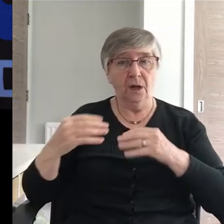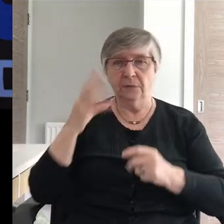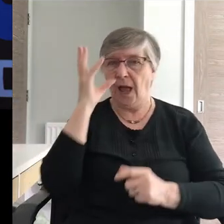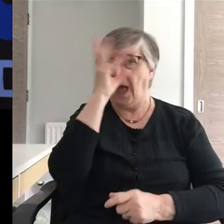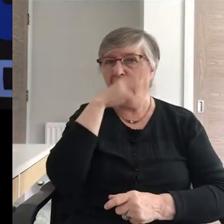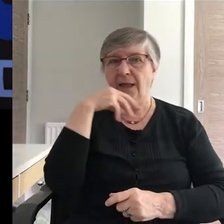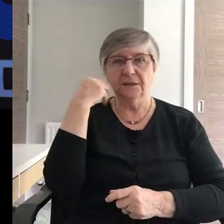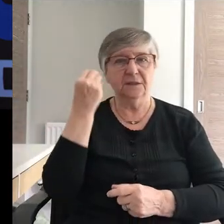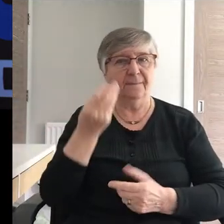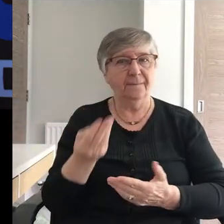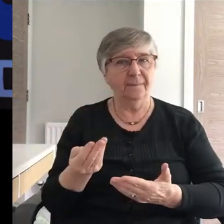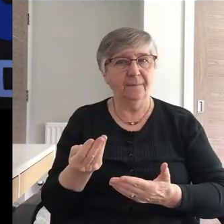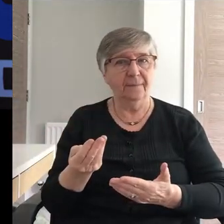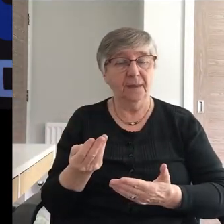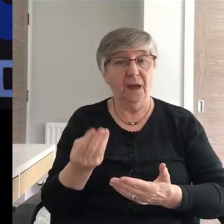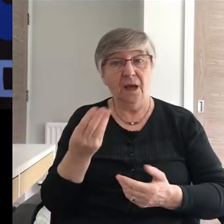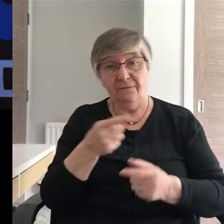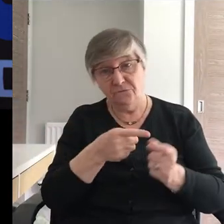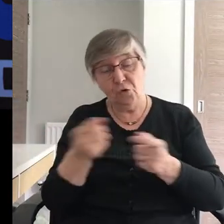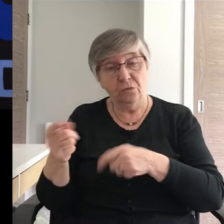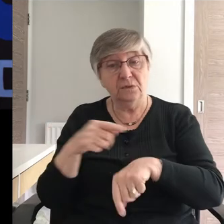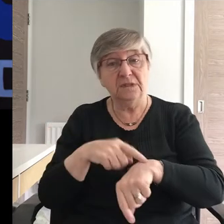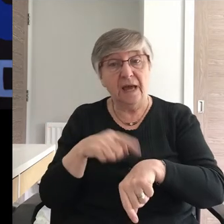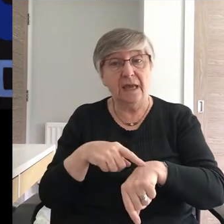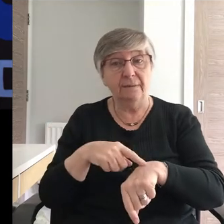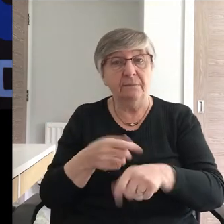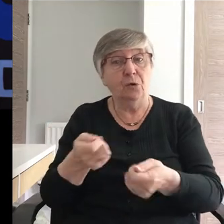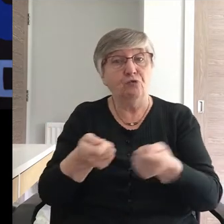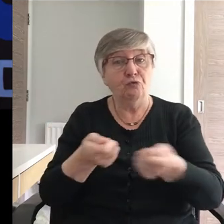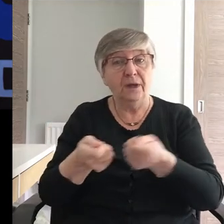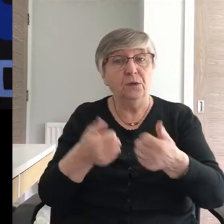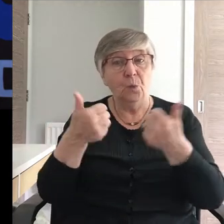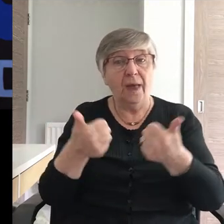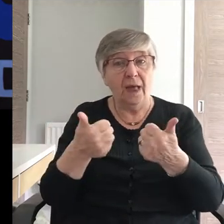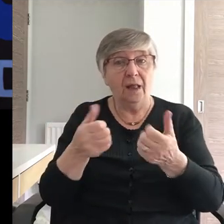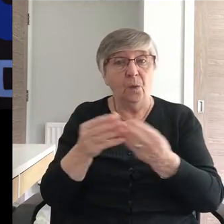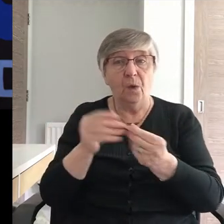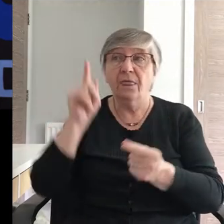looking. And for a time he reigned well with God's blessing.